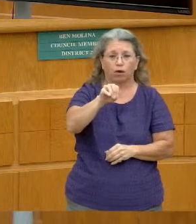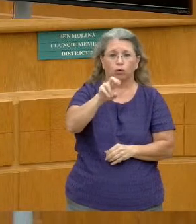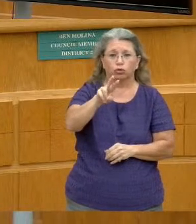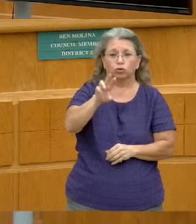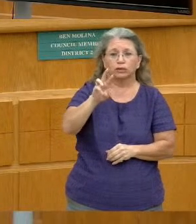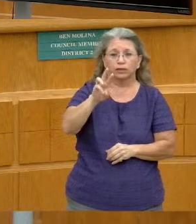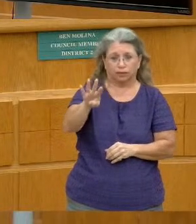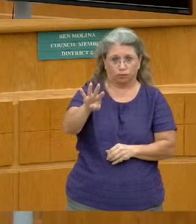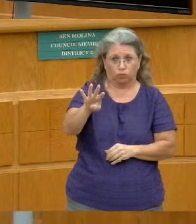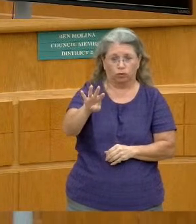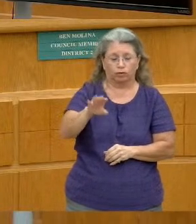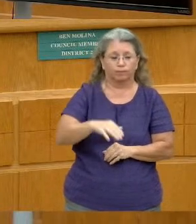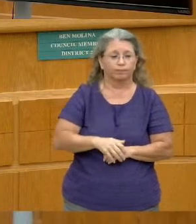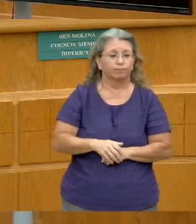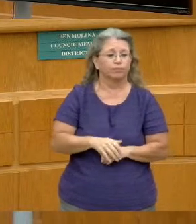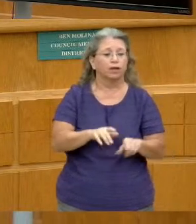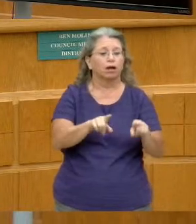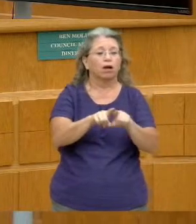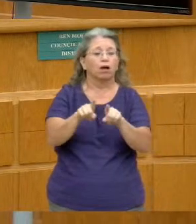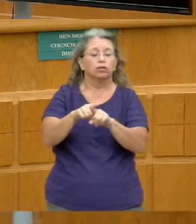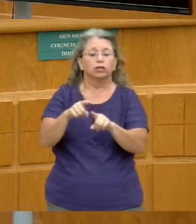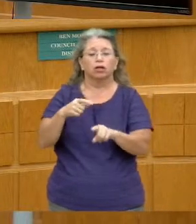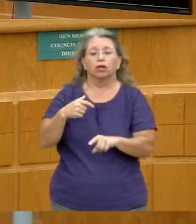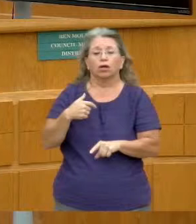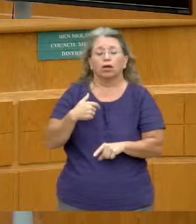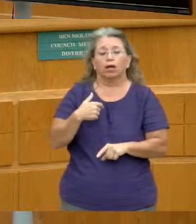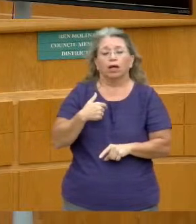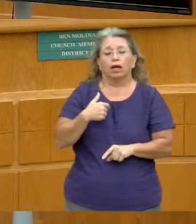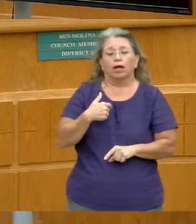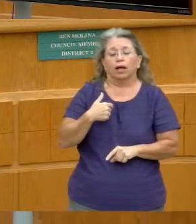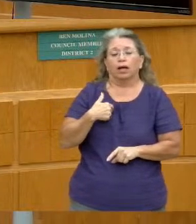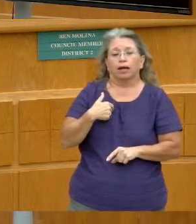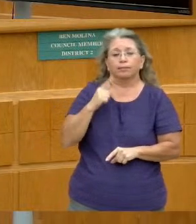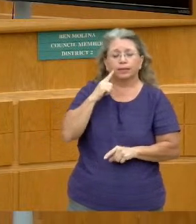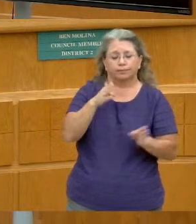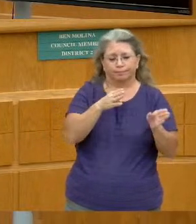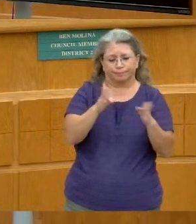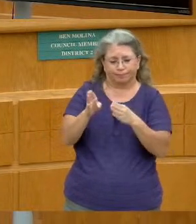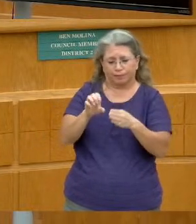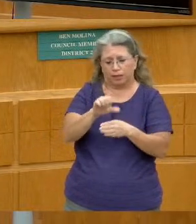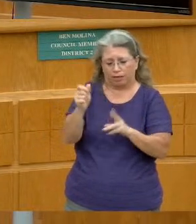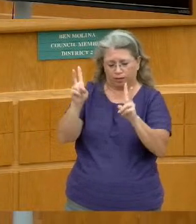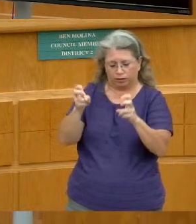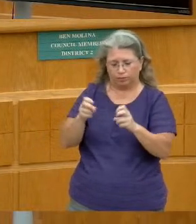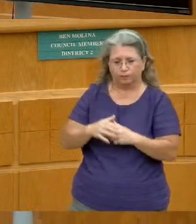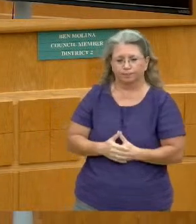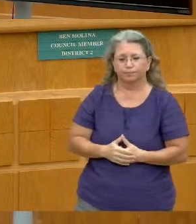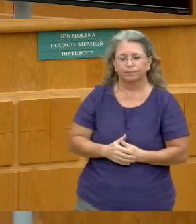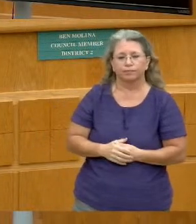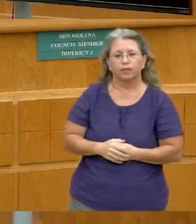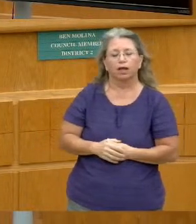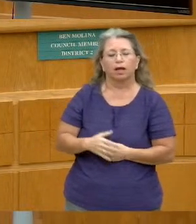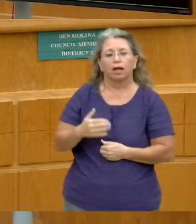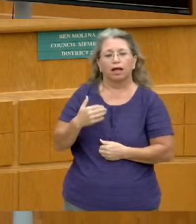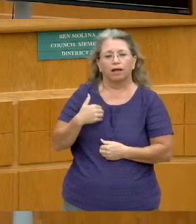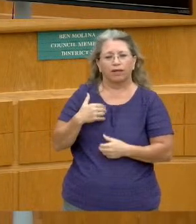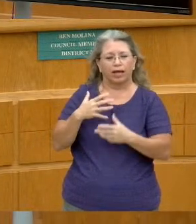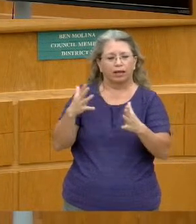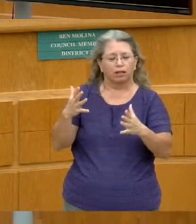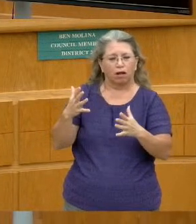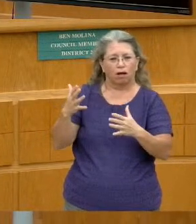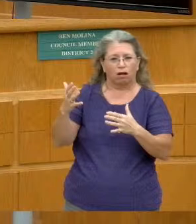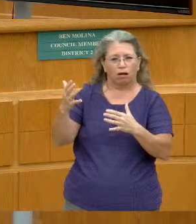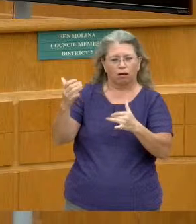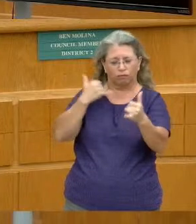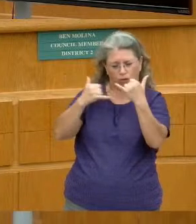888-0264. In addition, I've been pivoting to another subject matter. I have been fielding a lot of calls still about beaches,